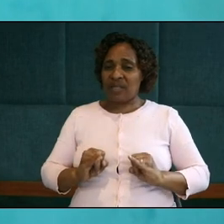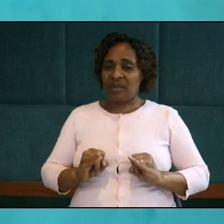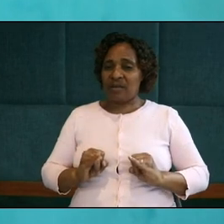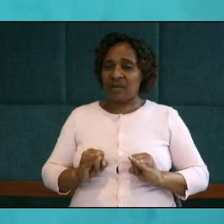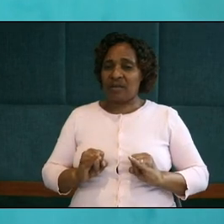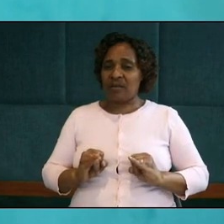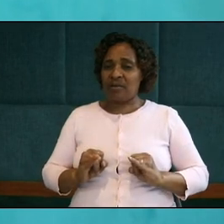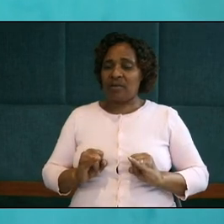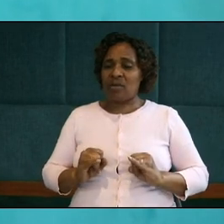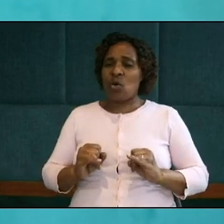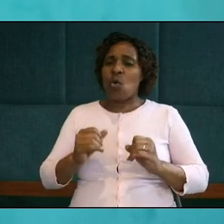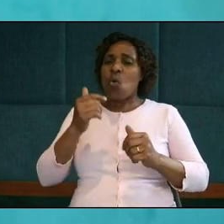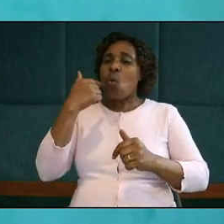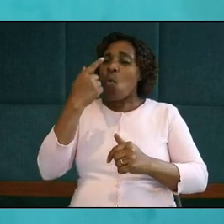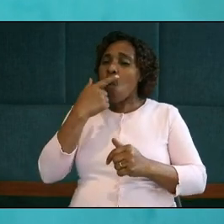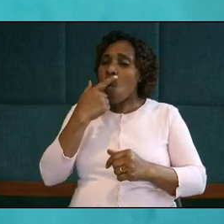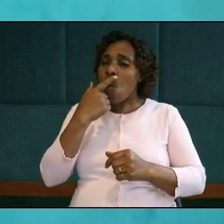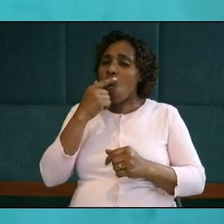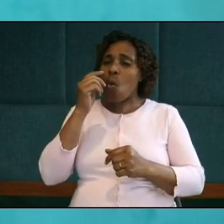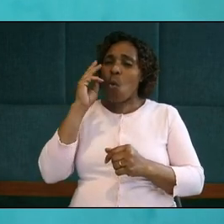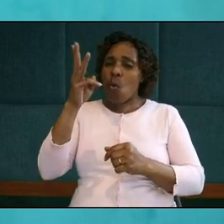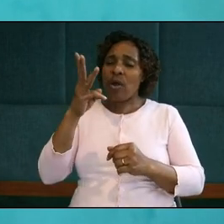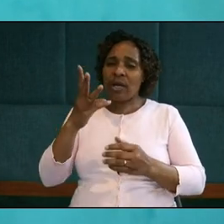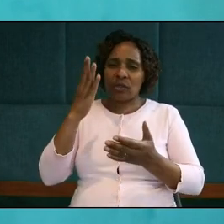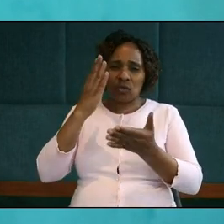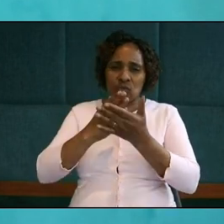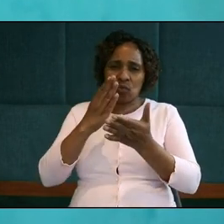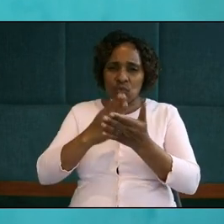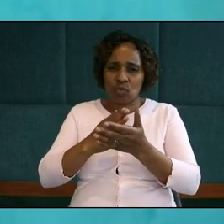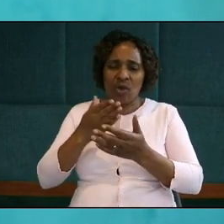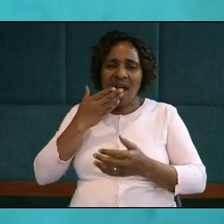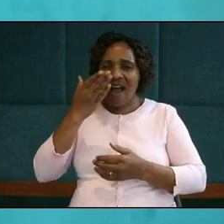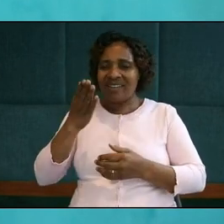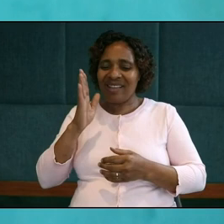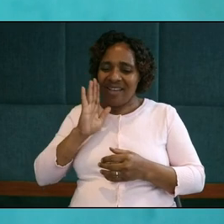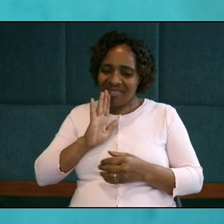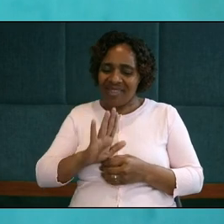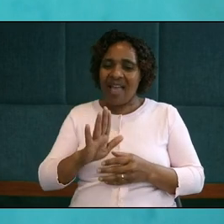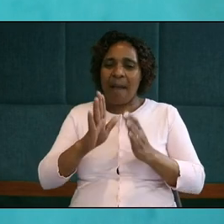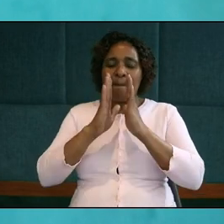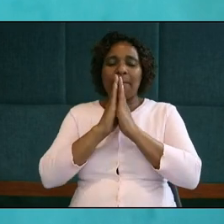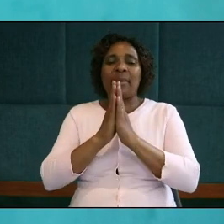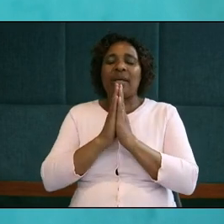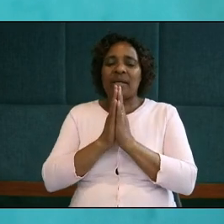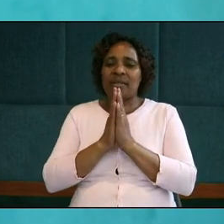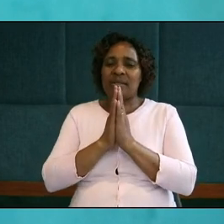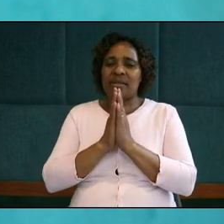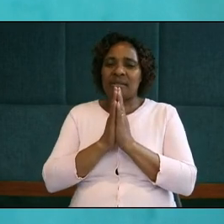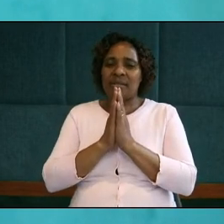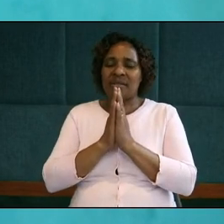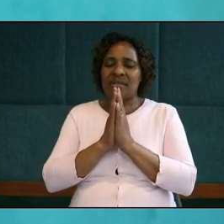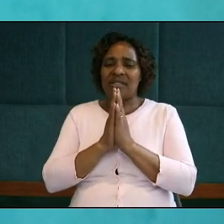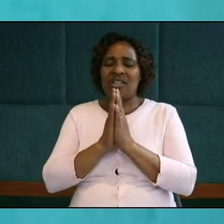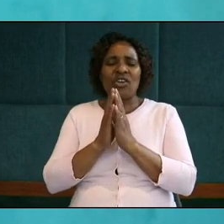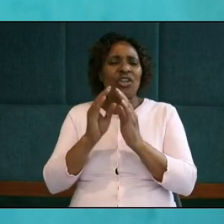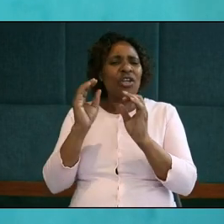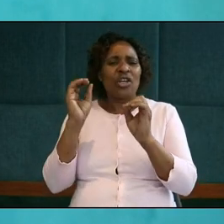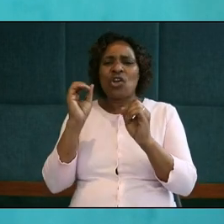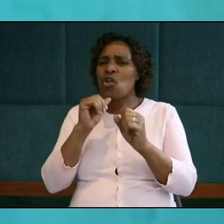that he will actually answer their prayers. And it was